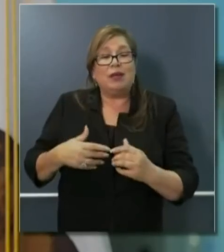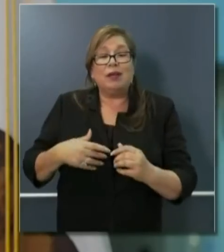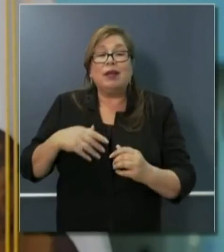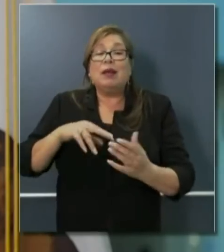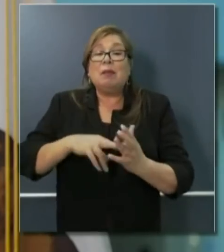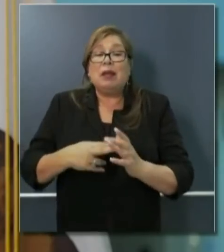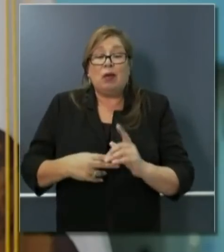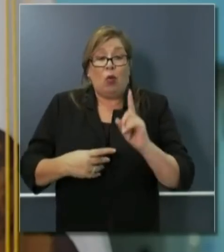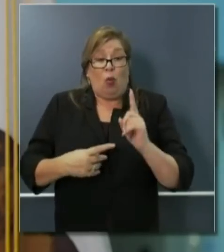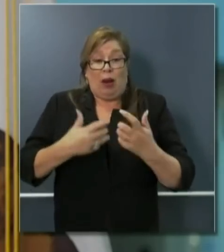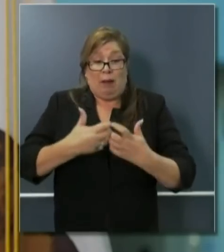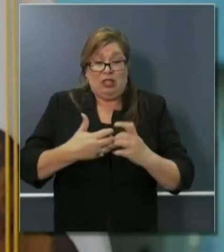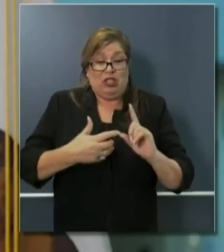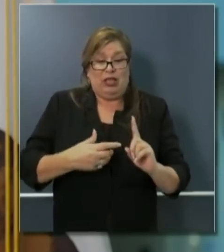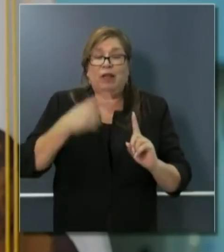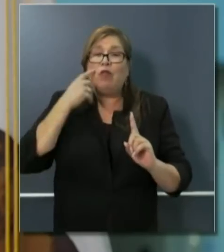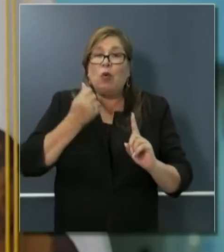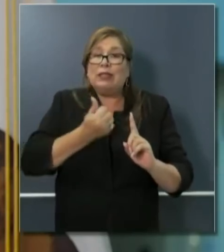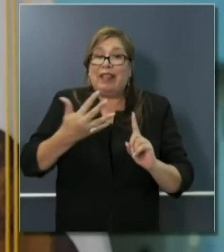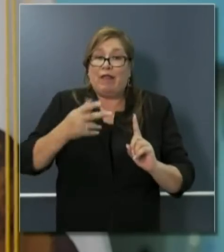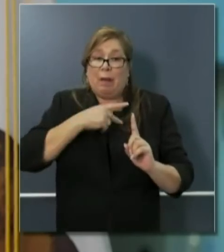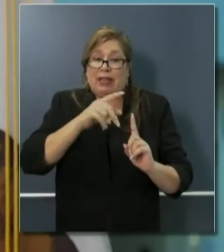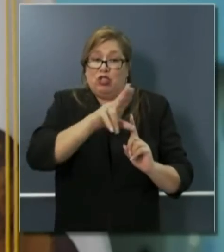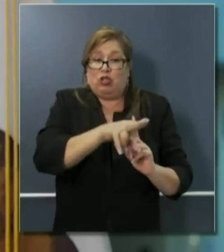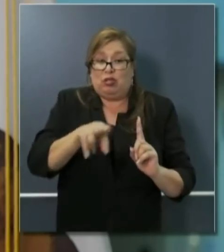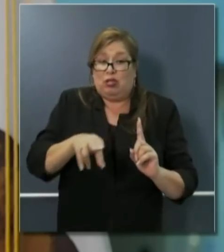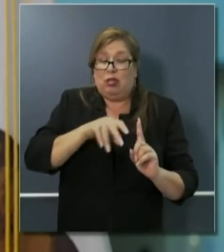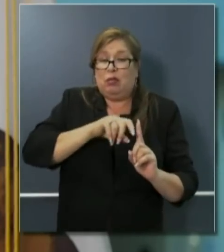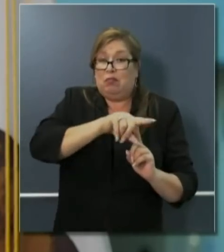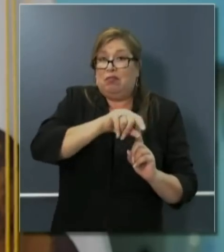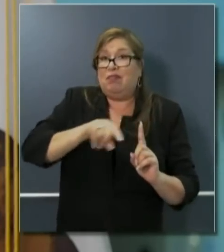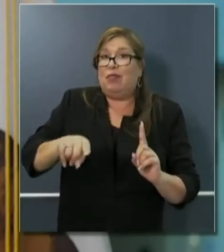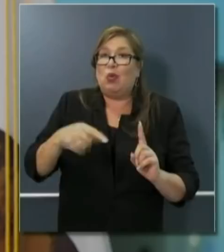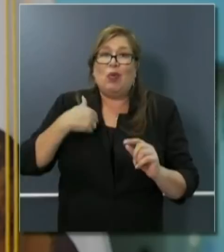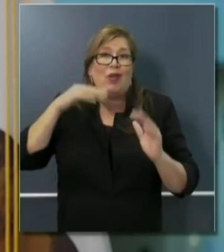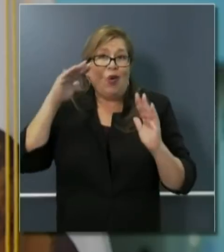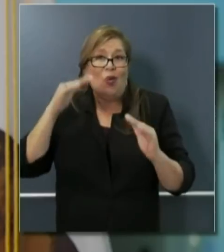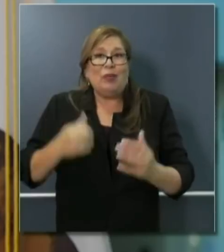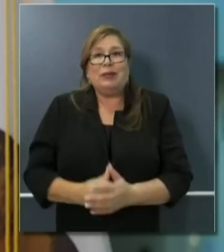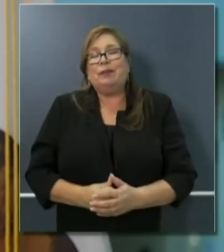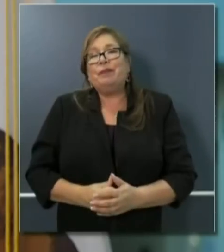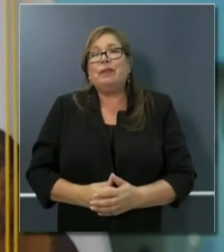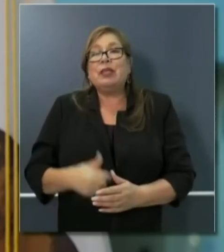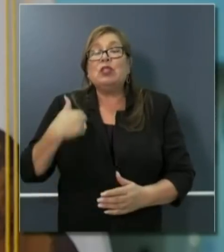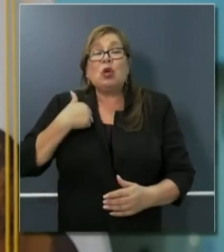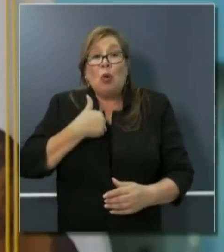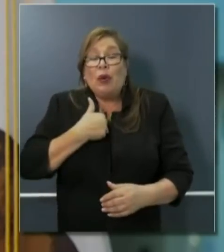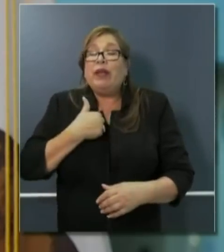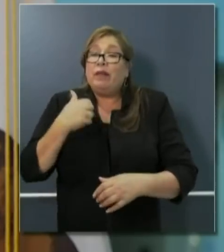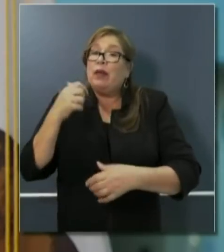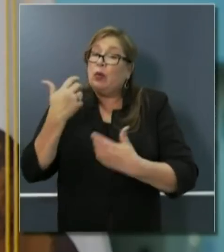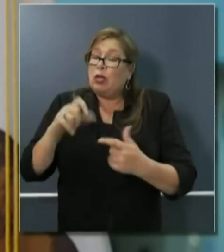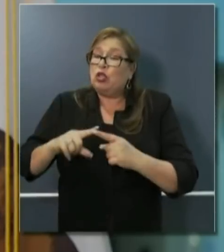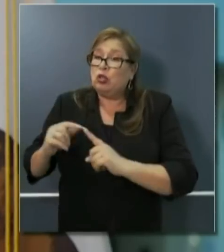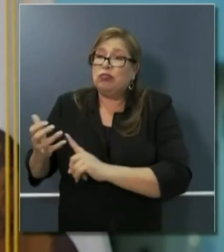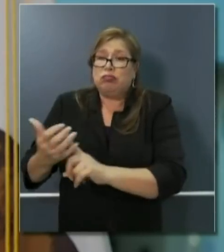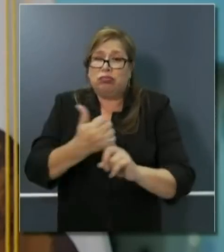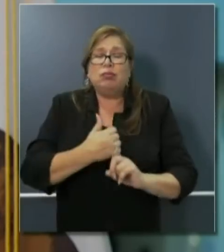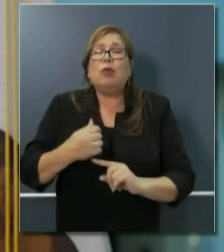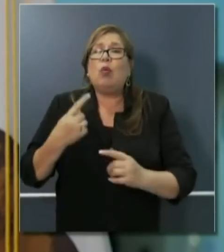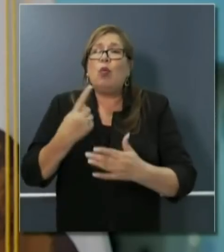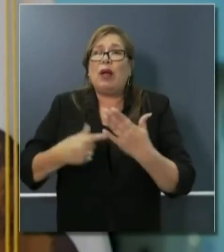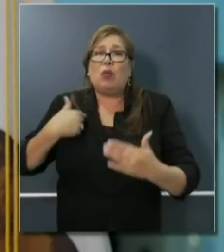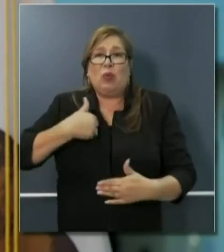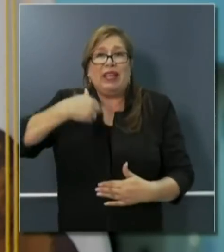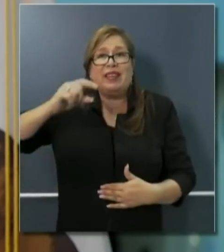multiple patients on one ventilator. It gives you a sense, I hope, that we're not just looking to procure what's already on the line, 700